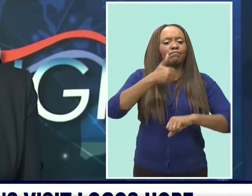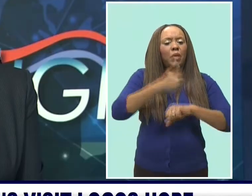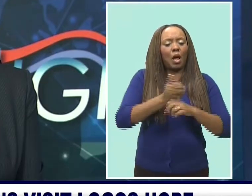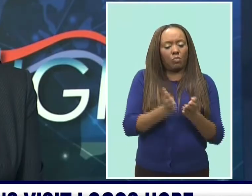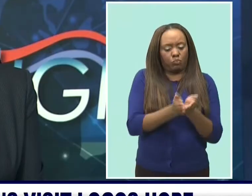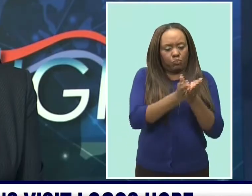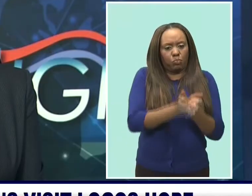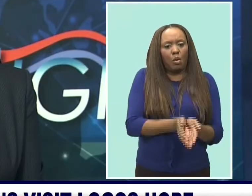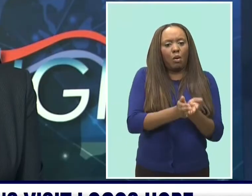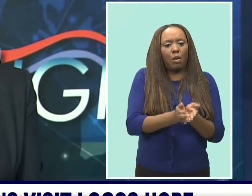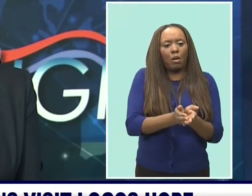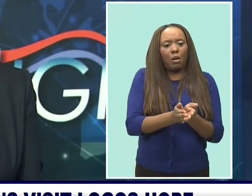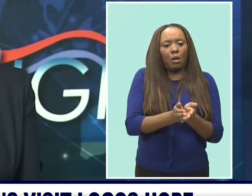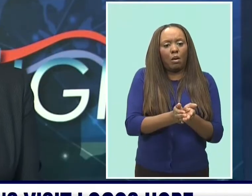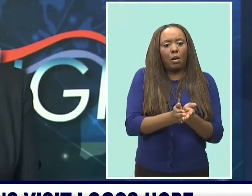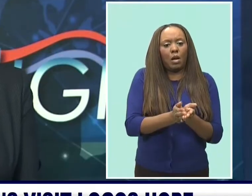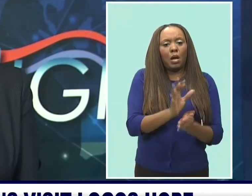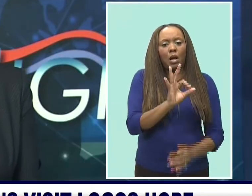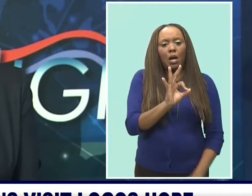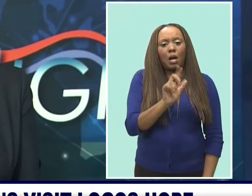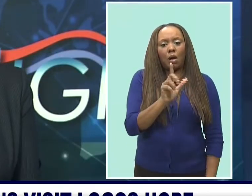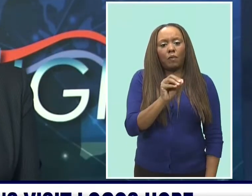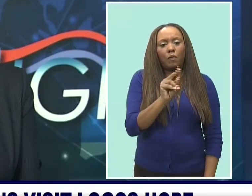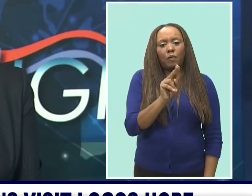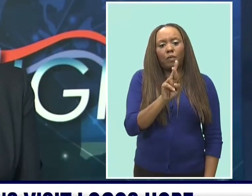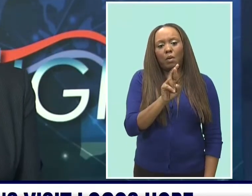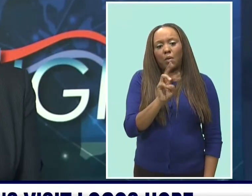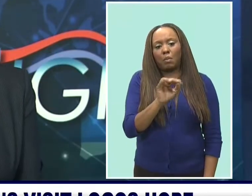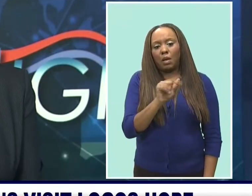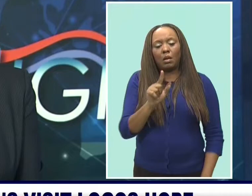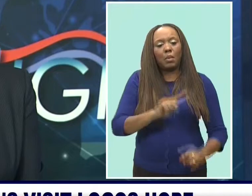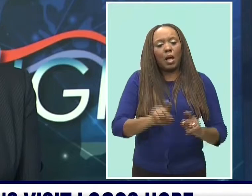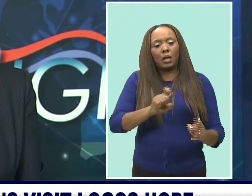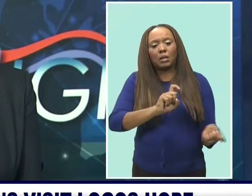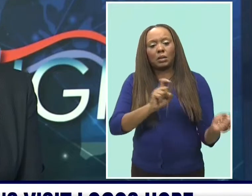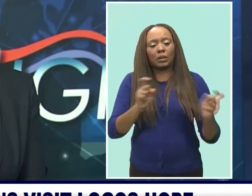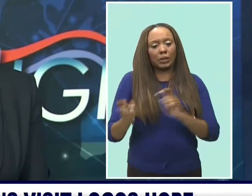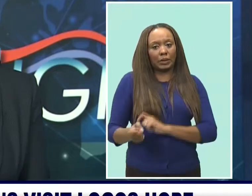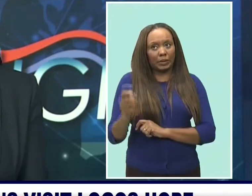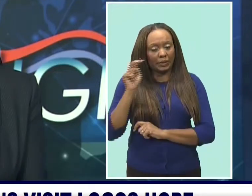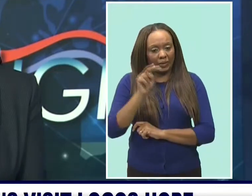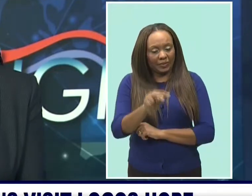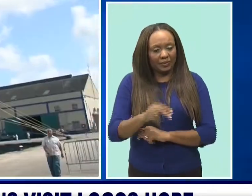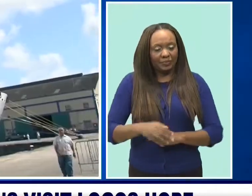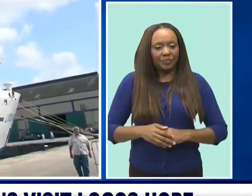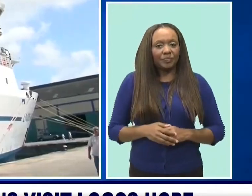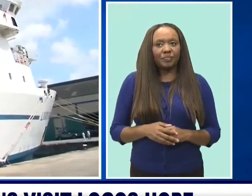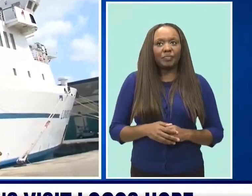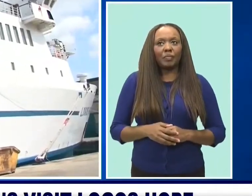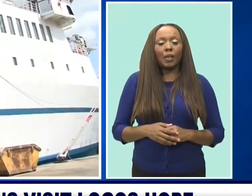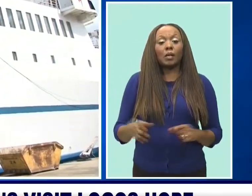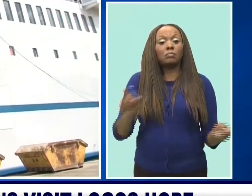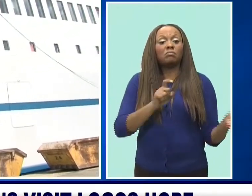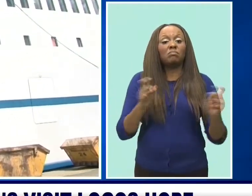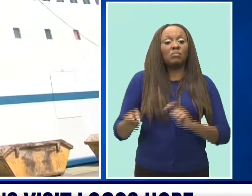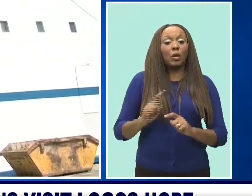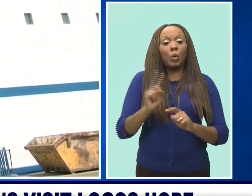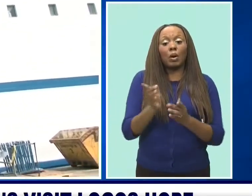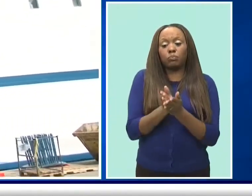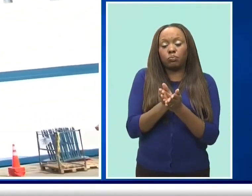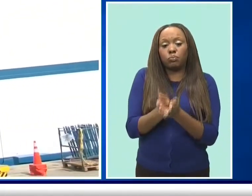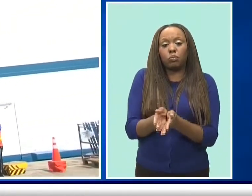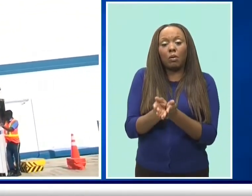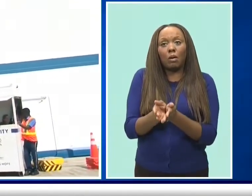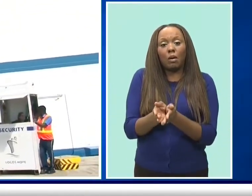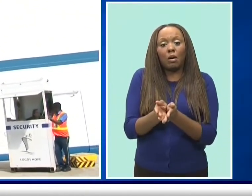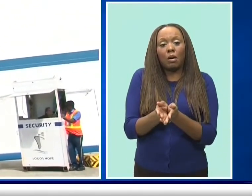at the Flour Mill, but that was switched to the inner Bridgetown port. Rianne Phillips tells us more. The change in docking site for the Logos